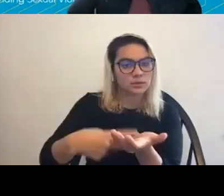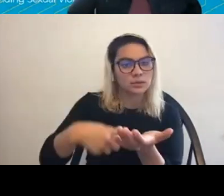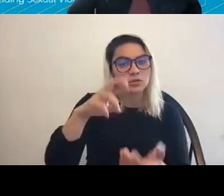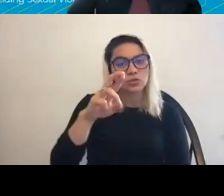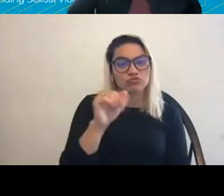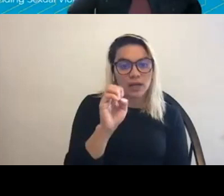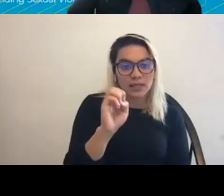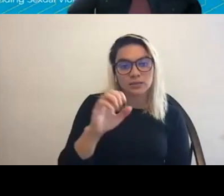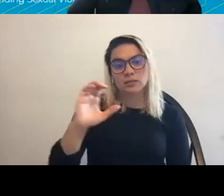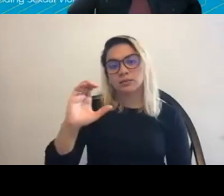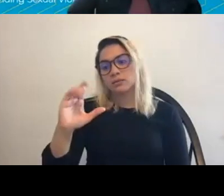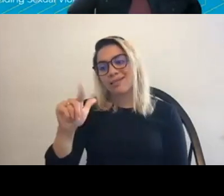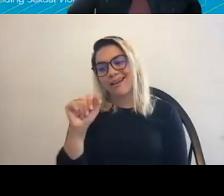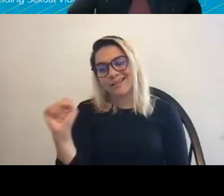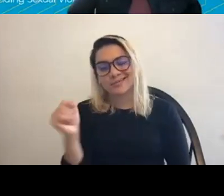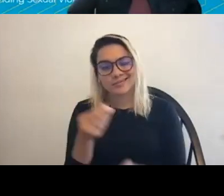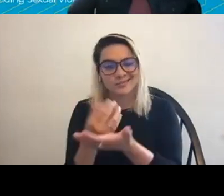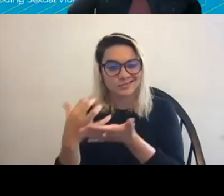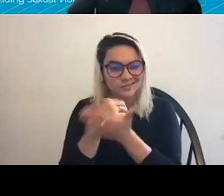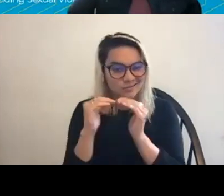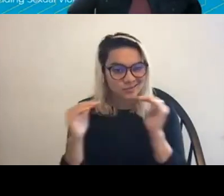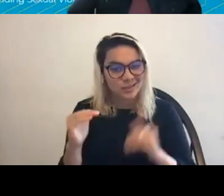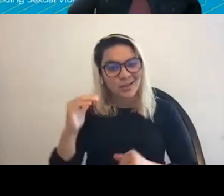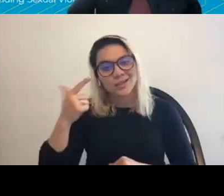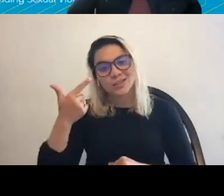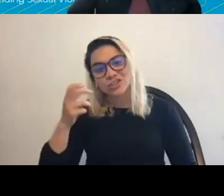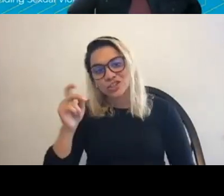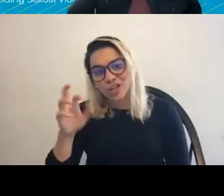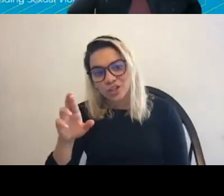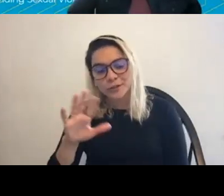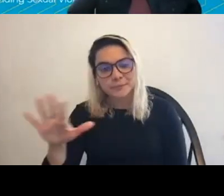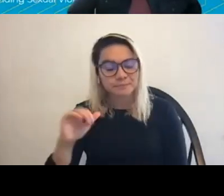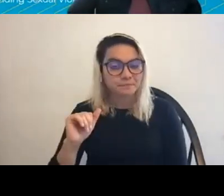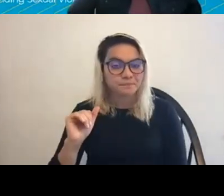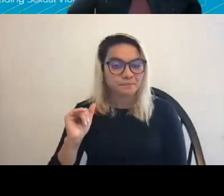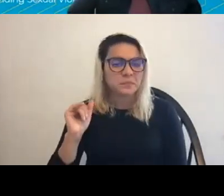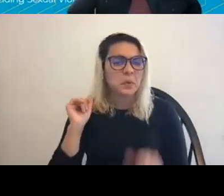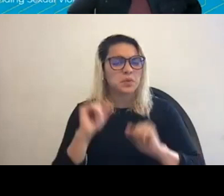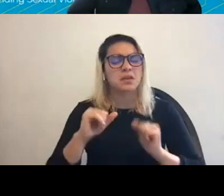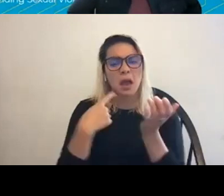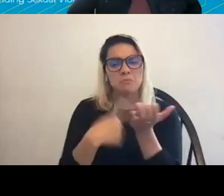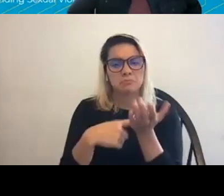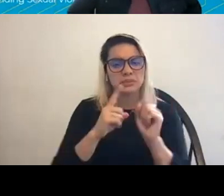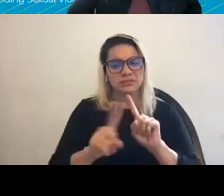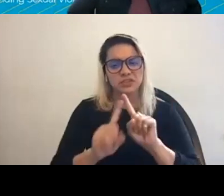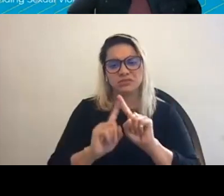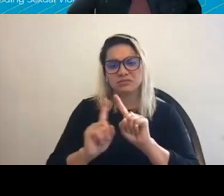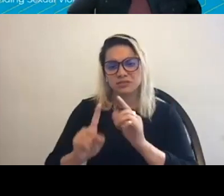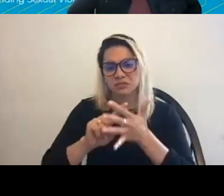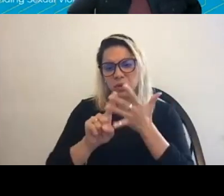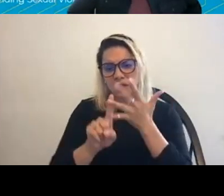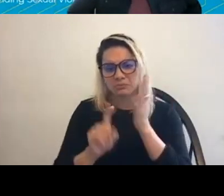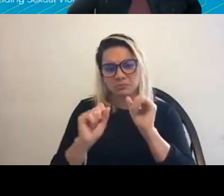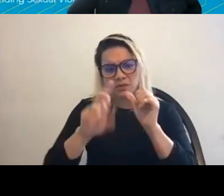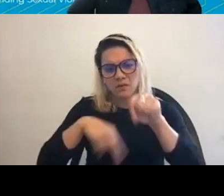we can do that in a bunch of different ways. But when we do that and we're talking about the villain, then it exposes the racial